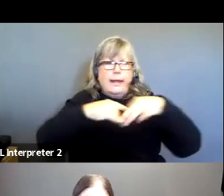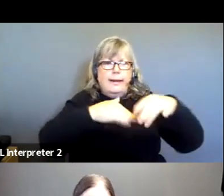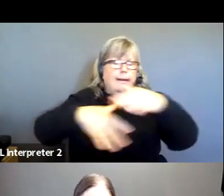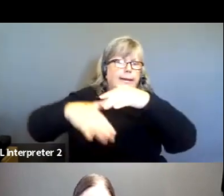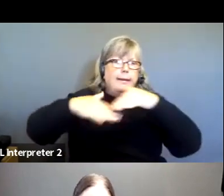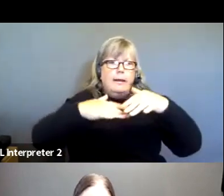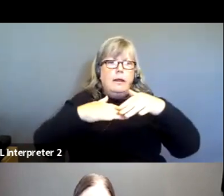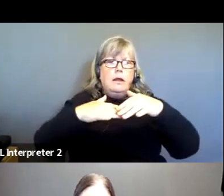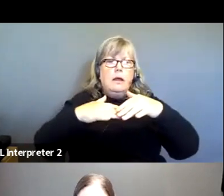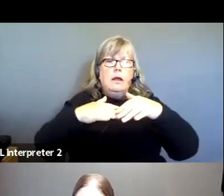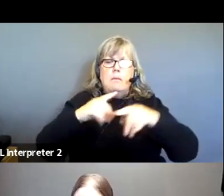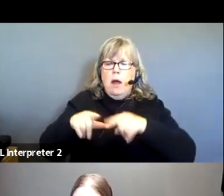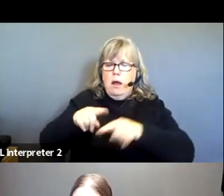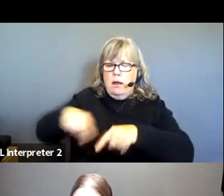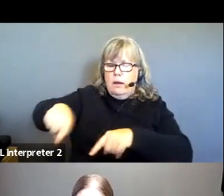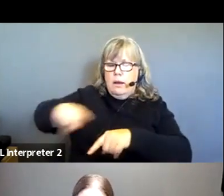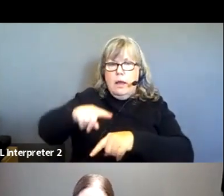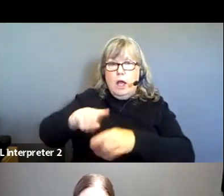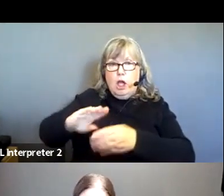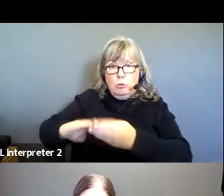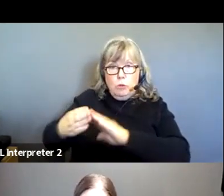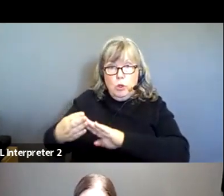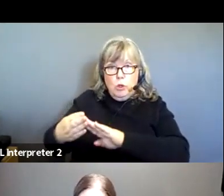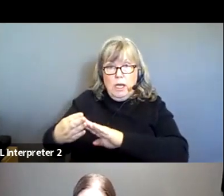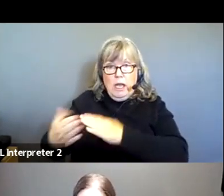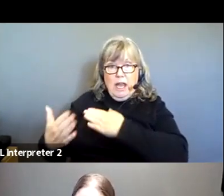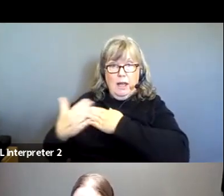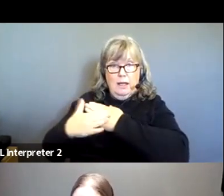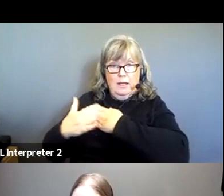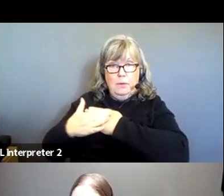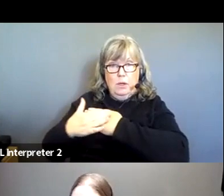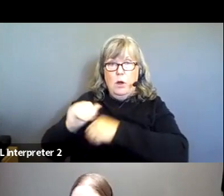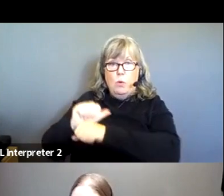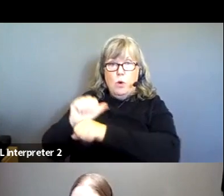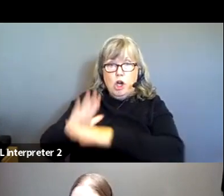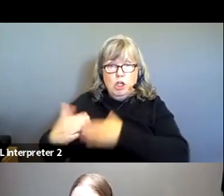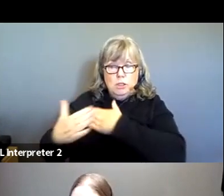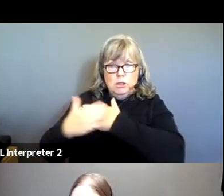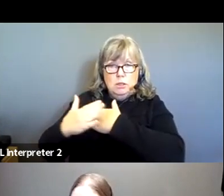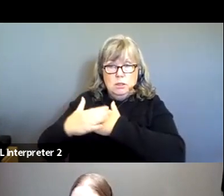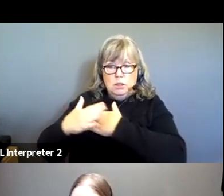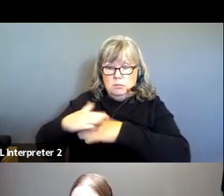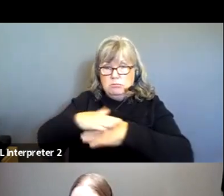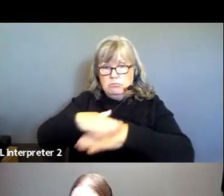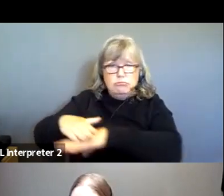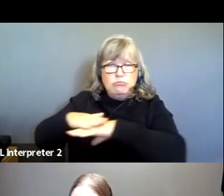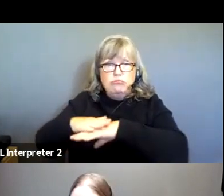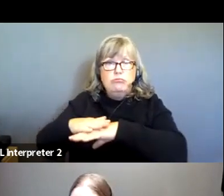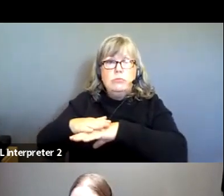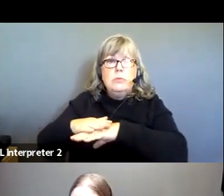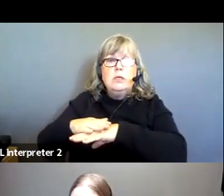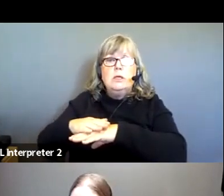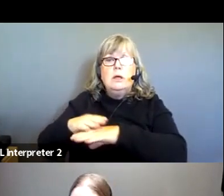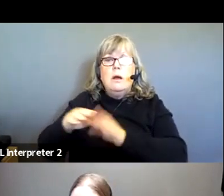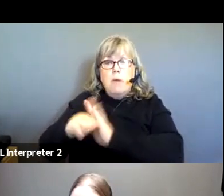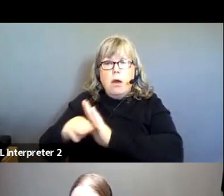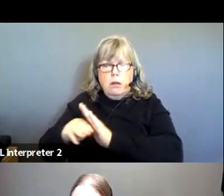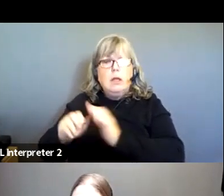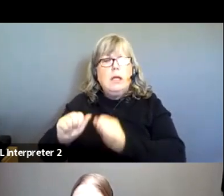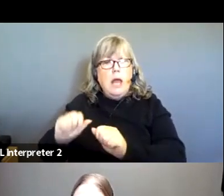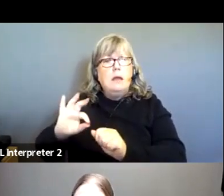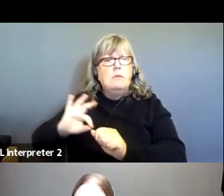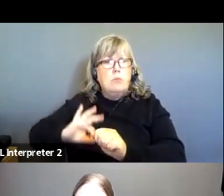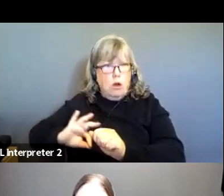the input from the community as well as the workers, utilizing a model that still can make money, but